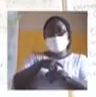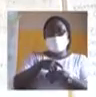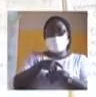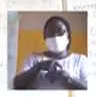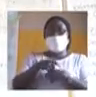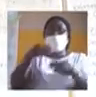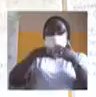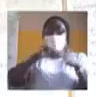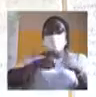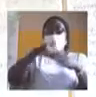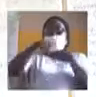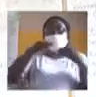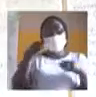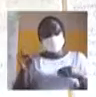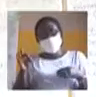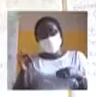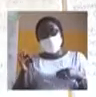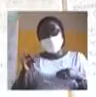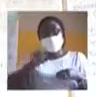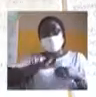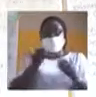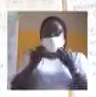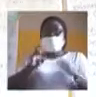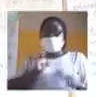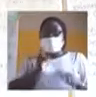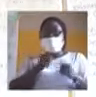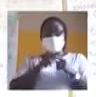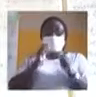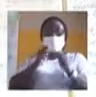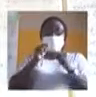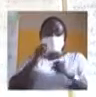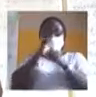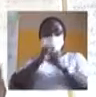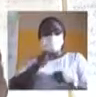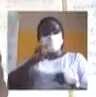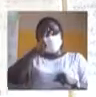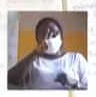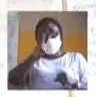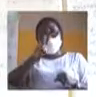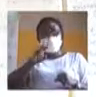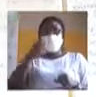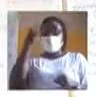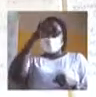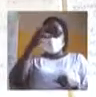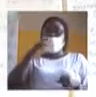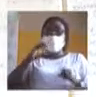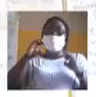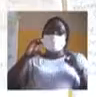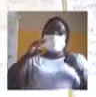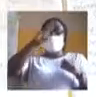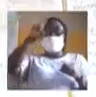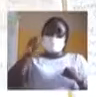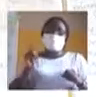quickly take at least 2 likely WAEC questions. I'll be writing this on the board